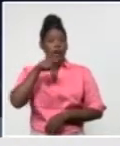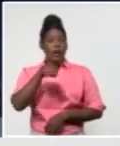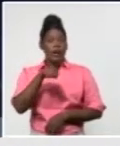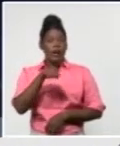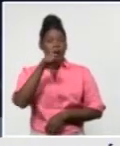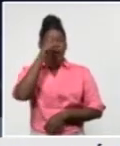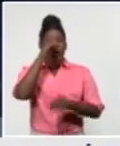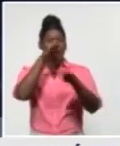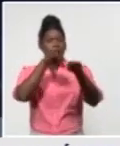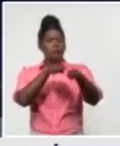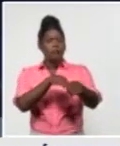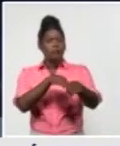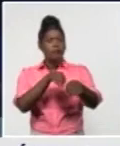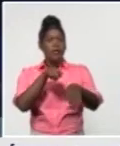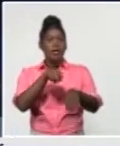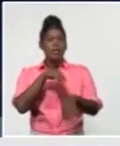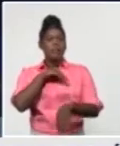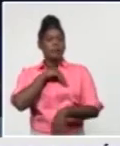symptoms.